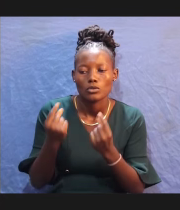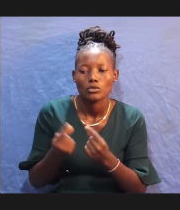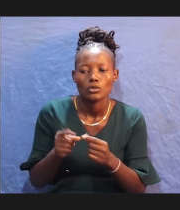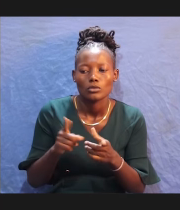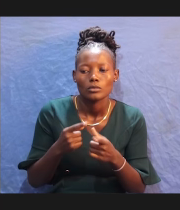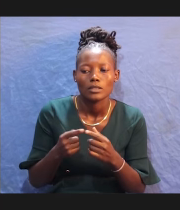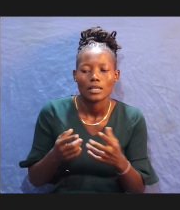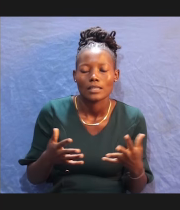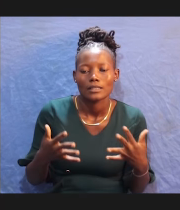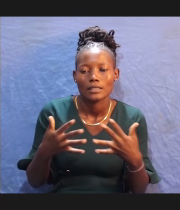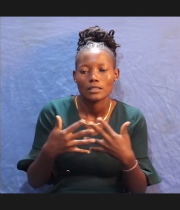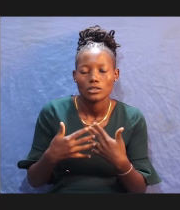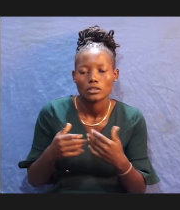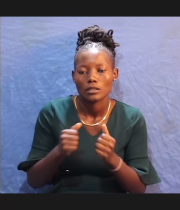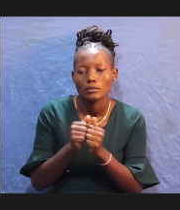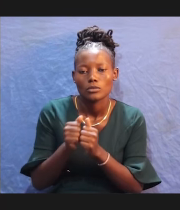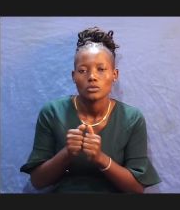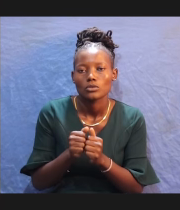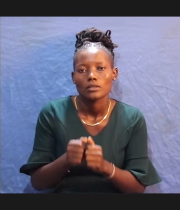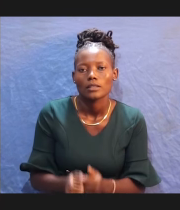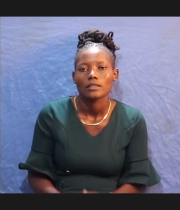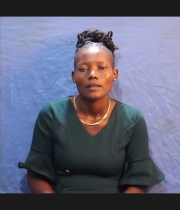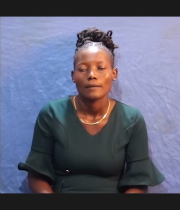them together for the cool down.